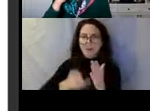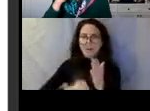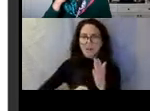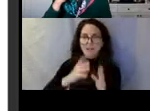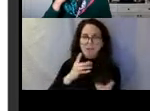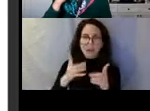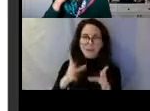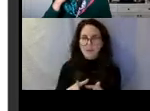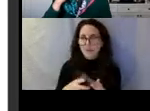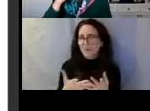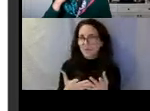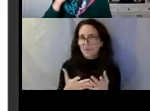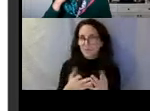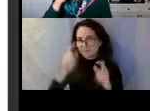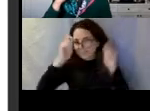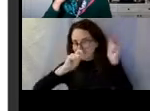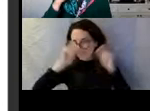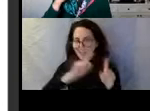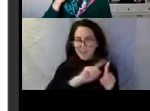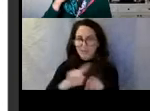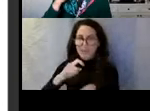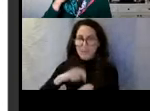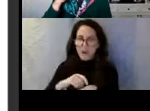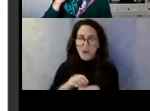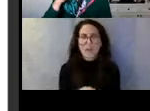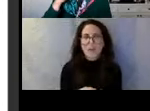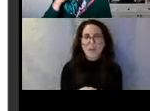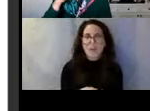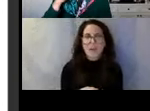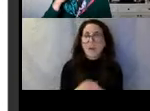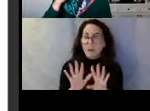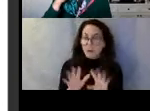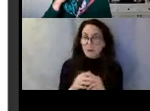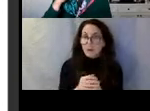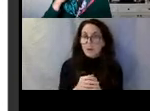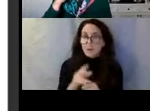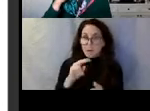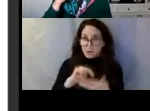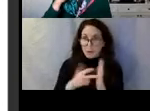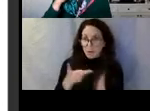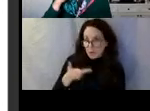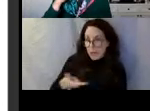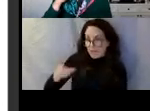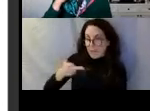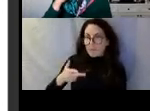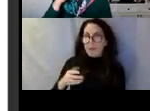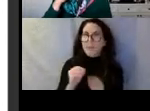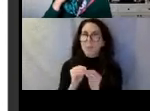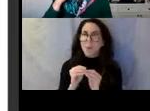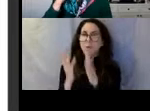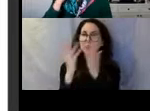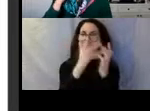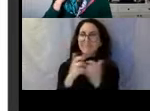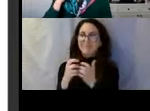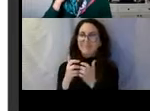have been just part of this leadership triangle at different times. And so it creates more fluidity in terms of you